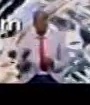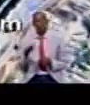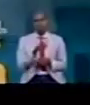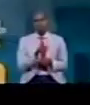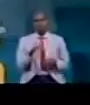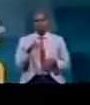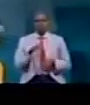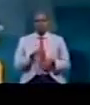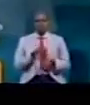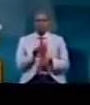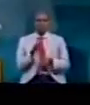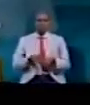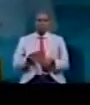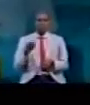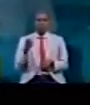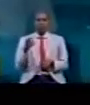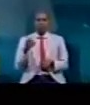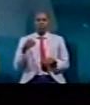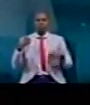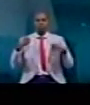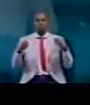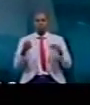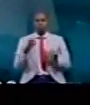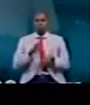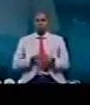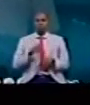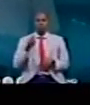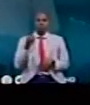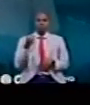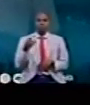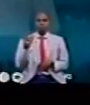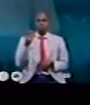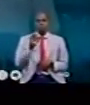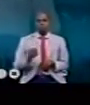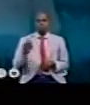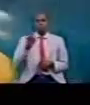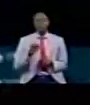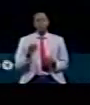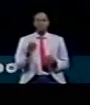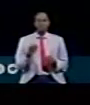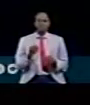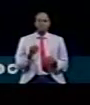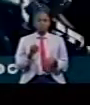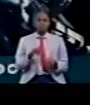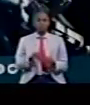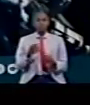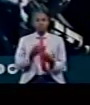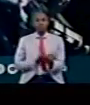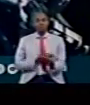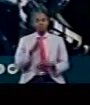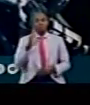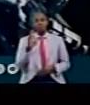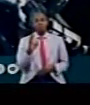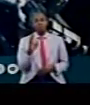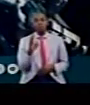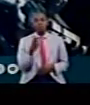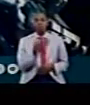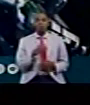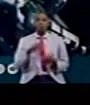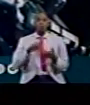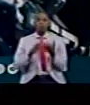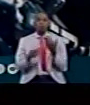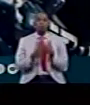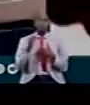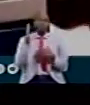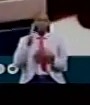problems with their partners. Father, we pray that you come into their case, O Lord. Father, come into their case, O Lord. Father, come into